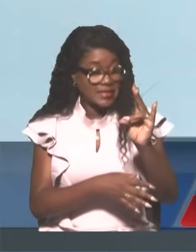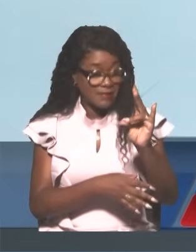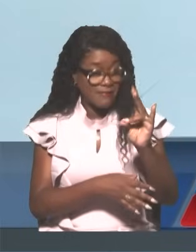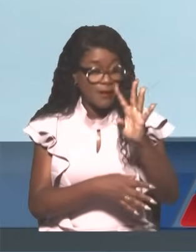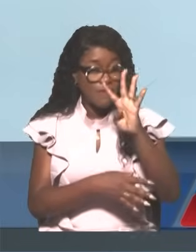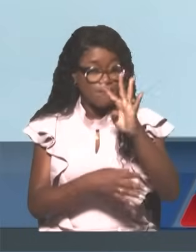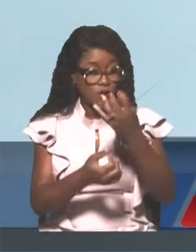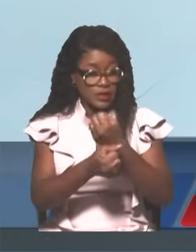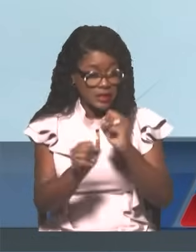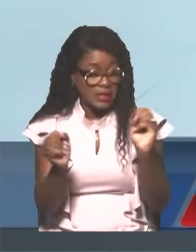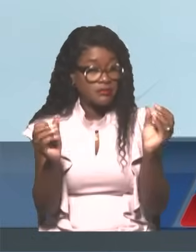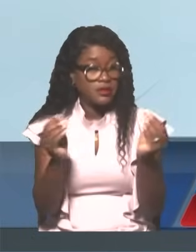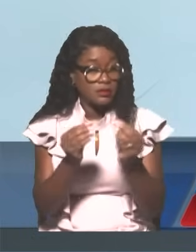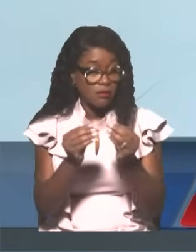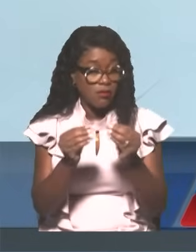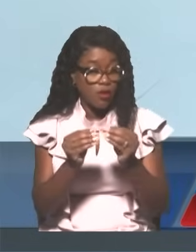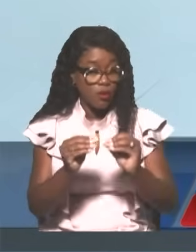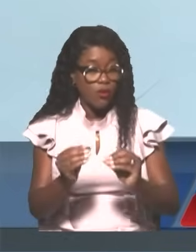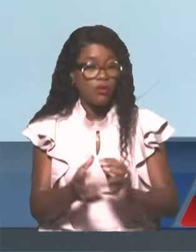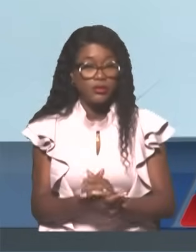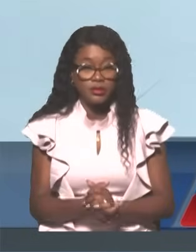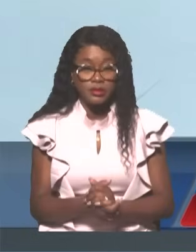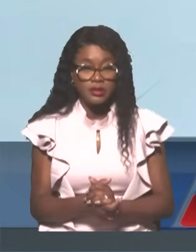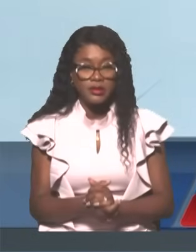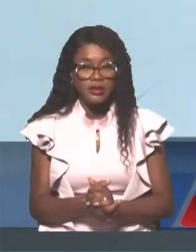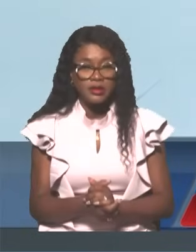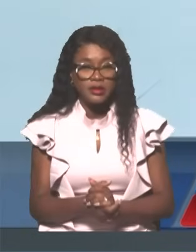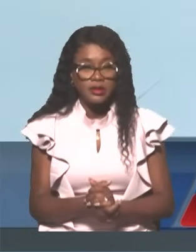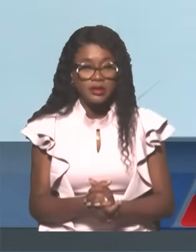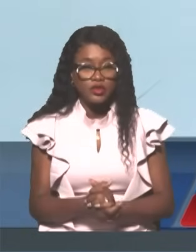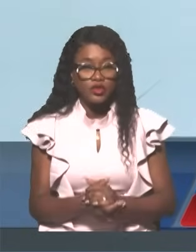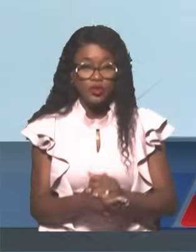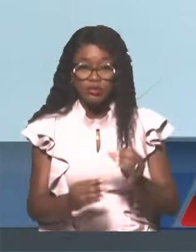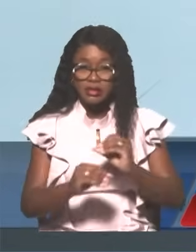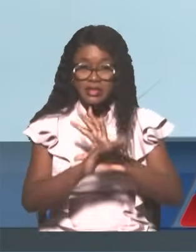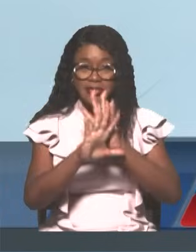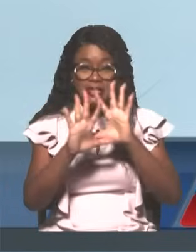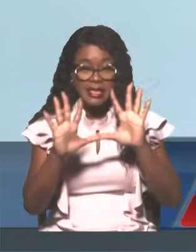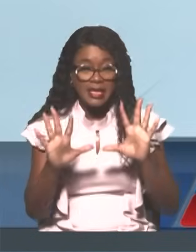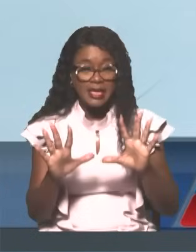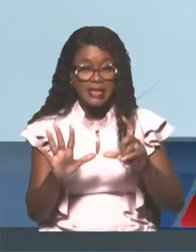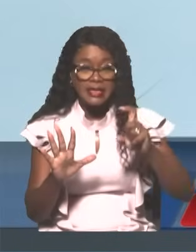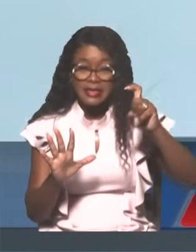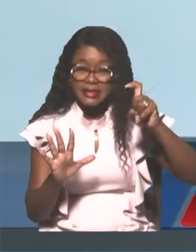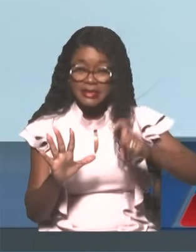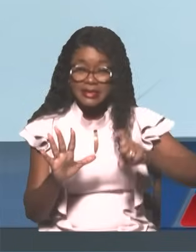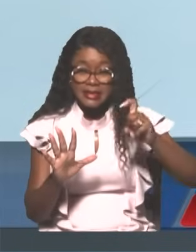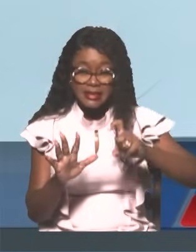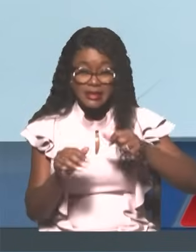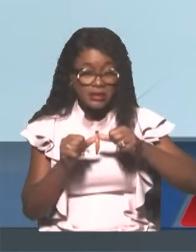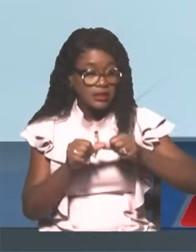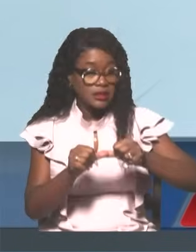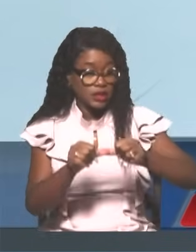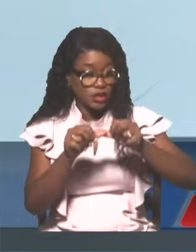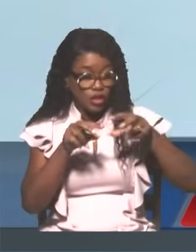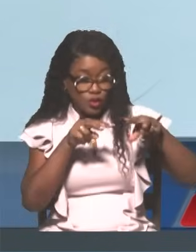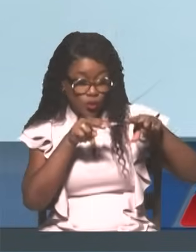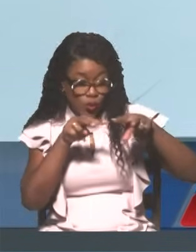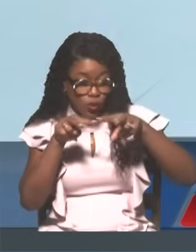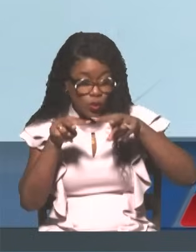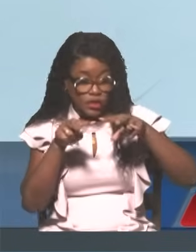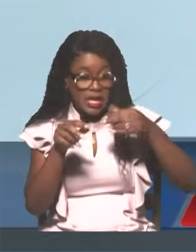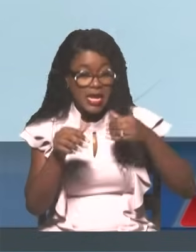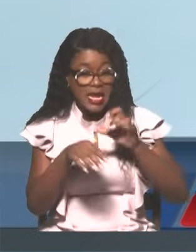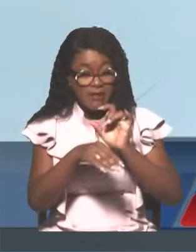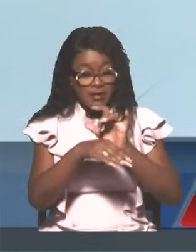eruption. The implications, however, are clear. The need for constant monitoring and early warning systems